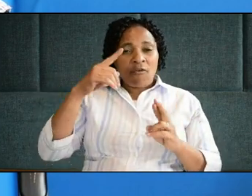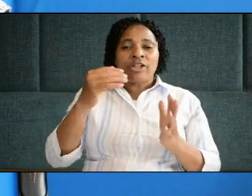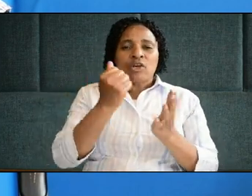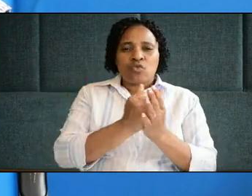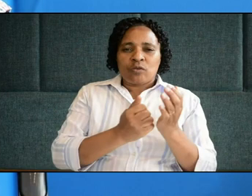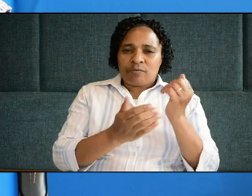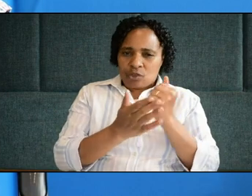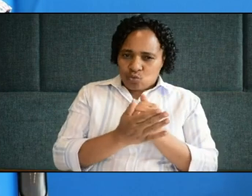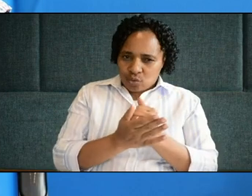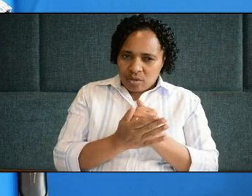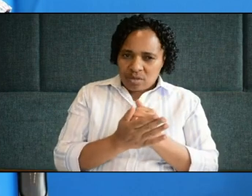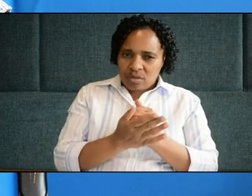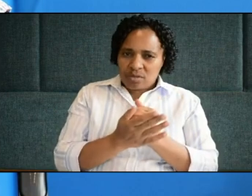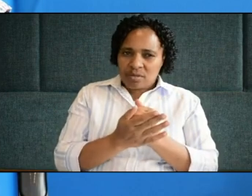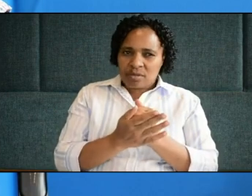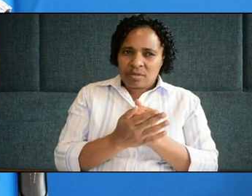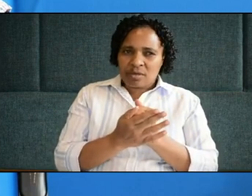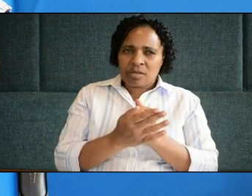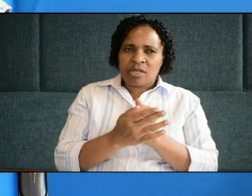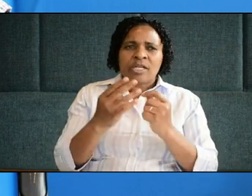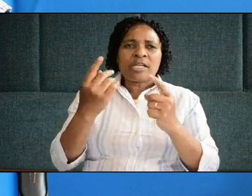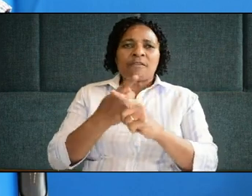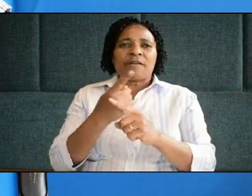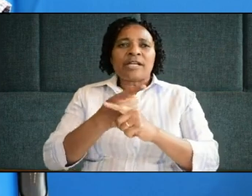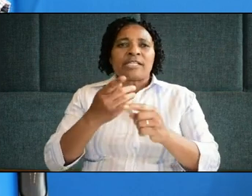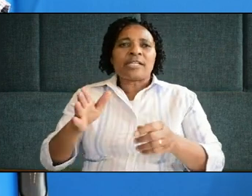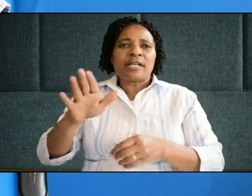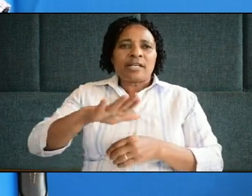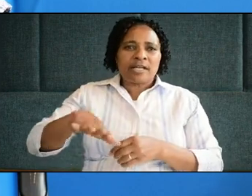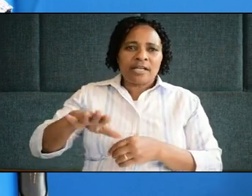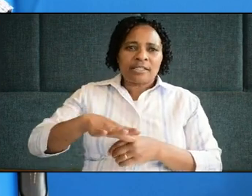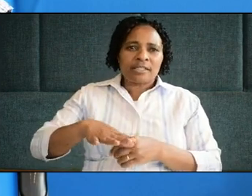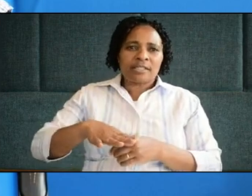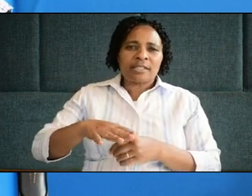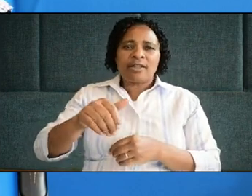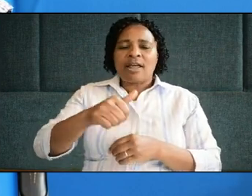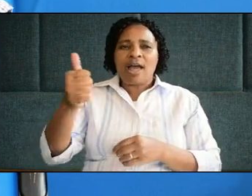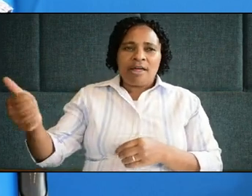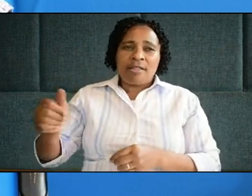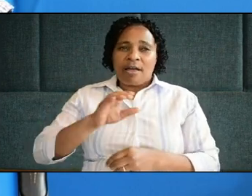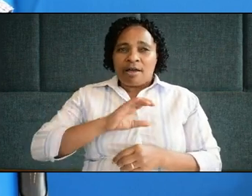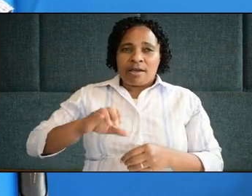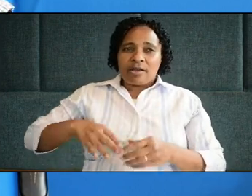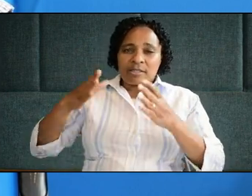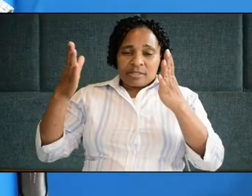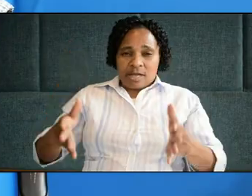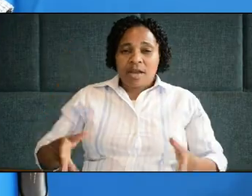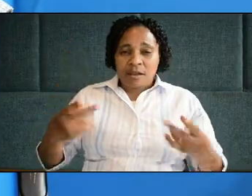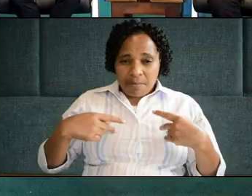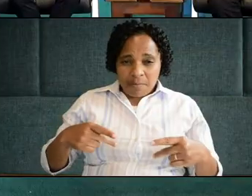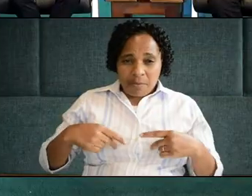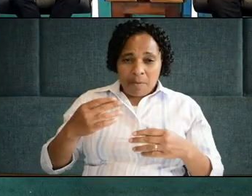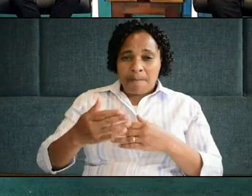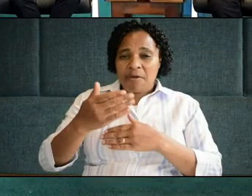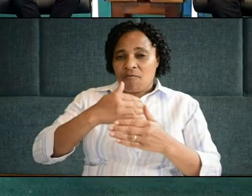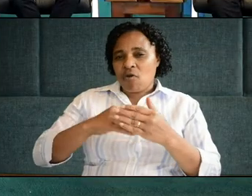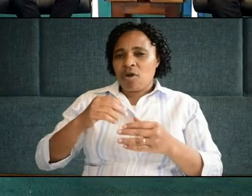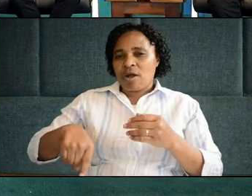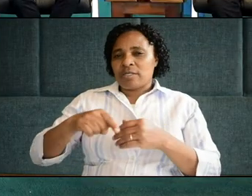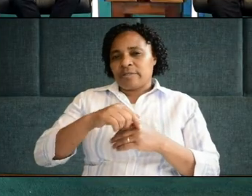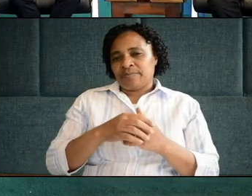crucifixion in respective honors, just as the other Christian martyrs before us. Yeah.